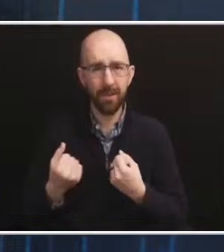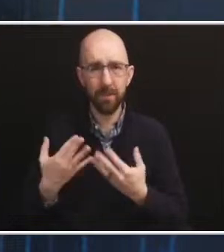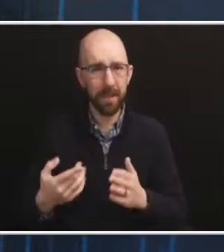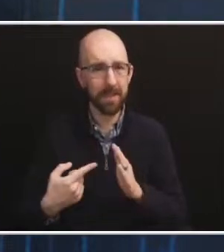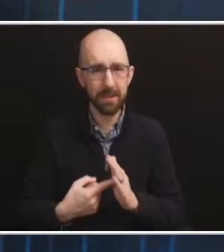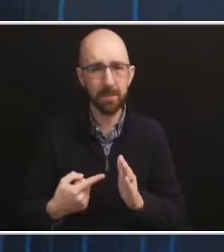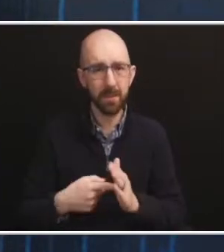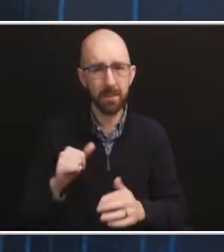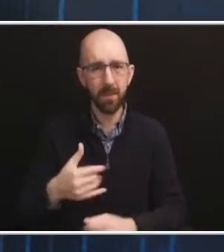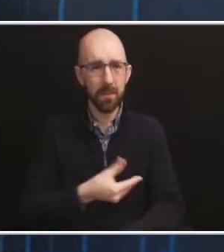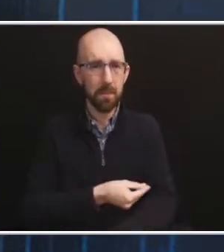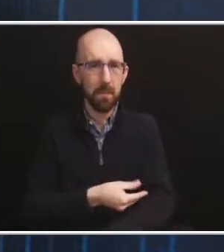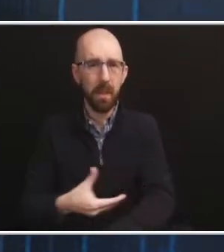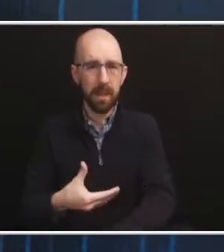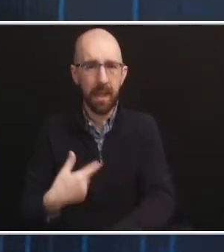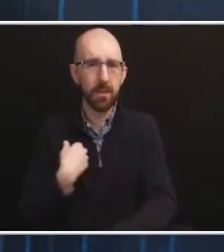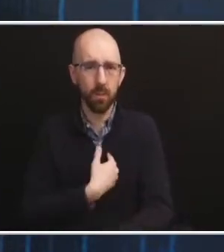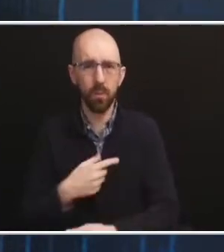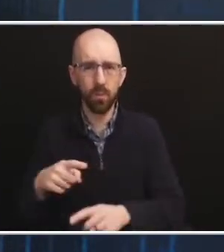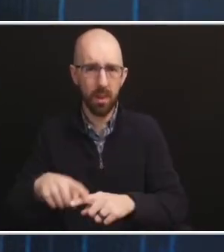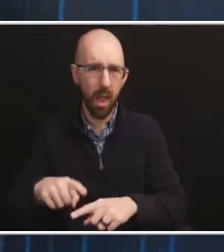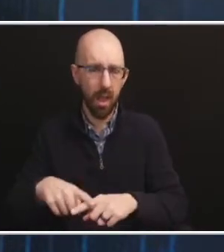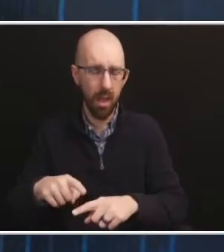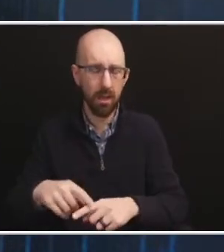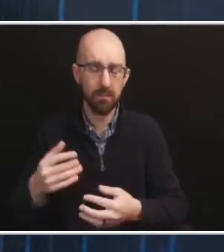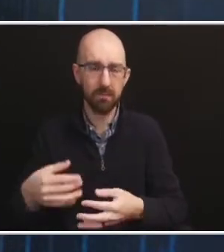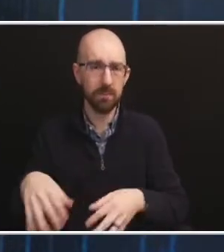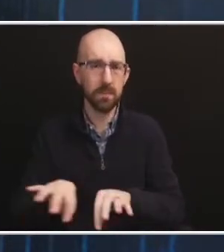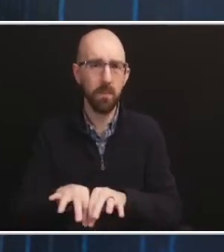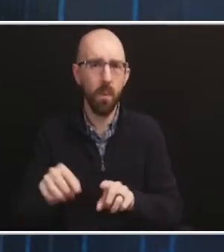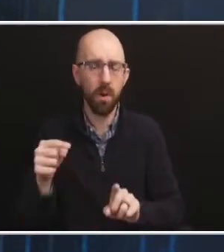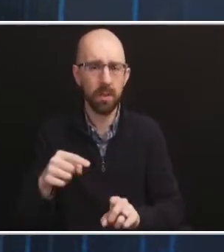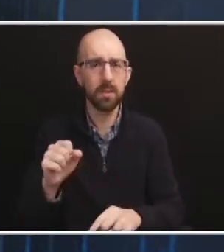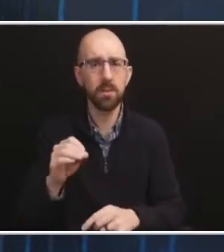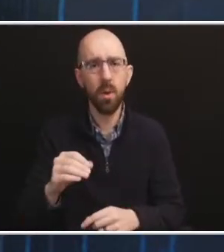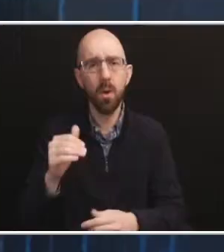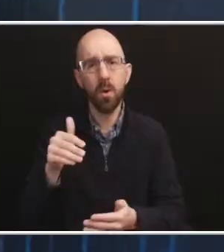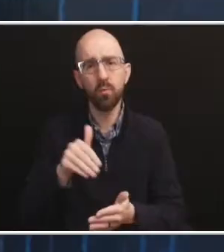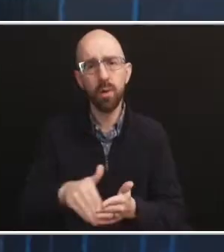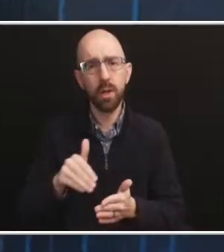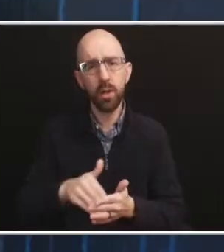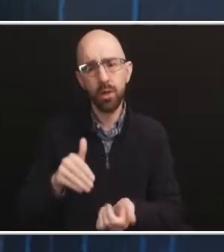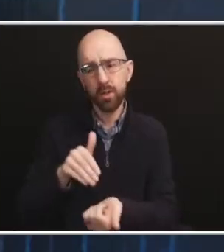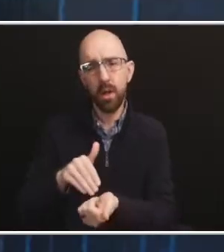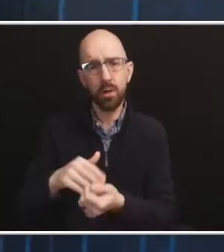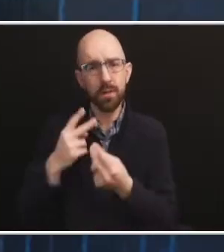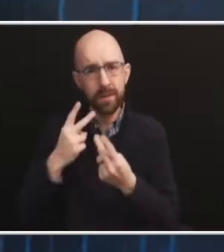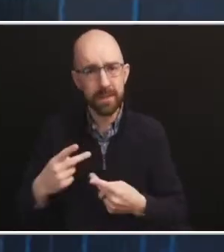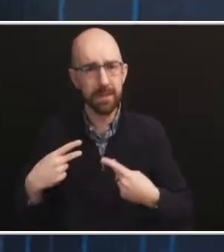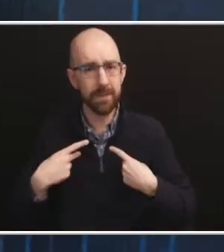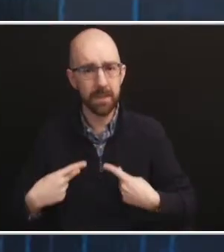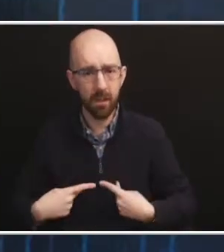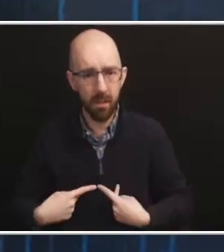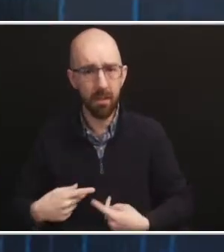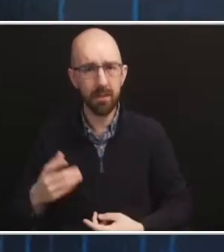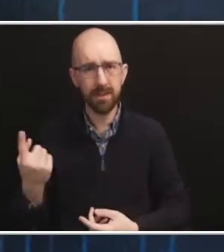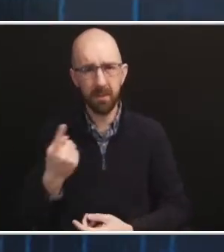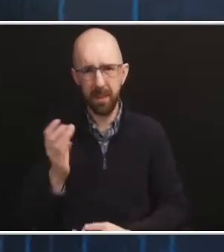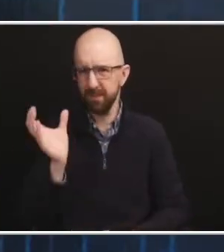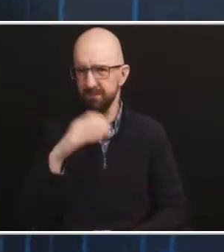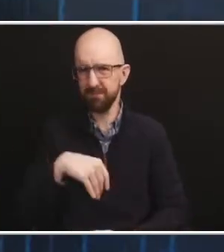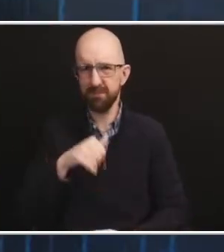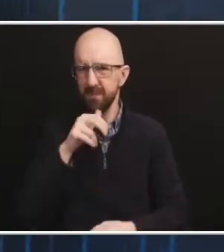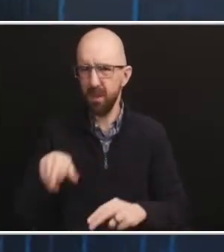that we rely on, and that becomes very important. So getting your regular physicals, if something's abnormal, following up on it, and asking